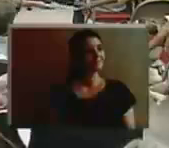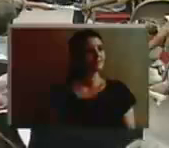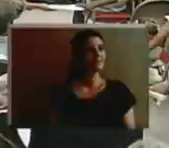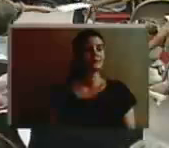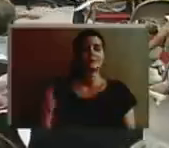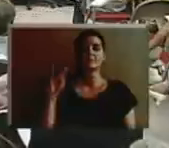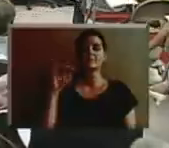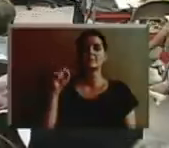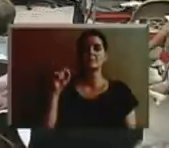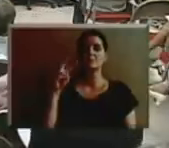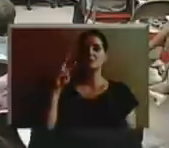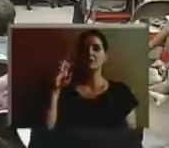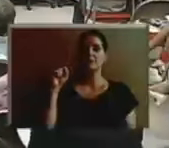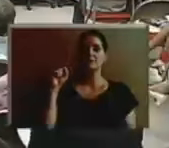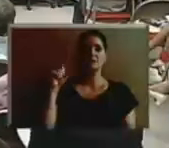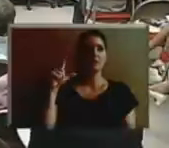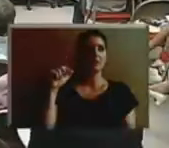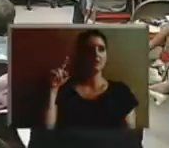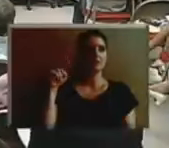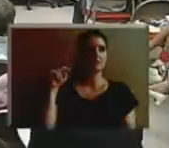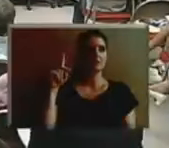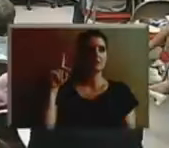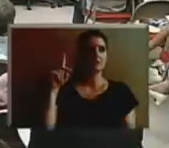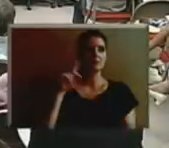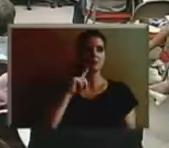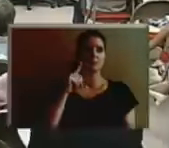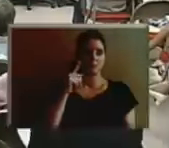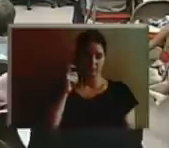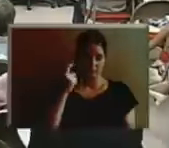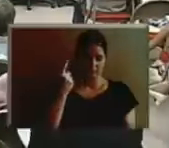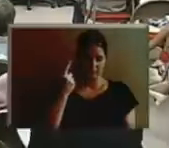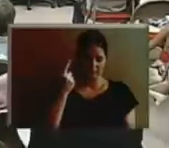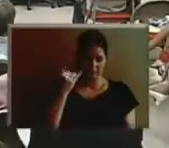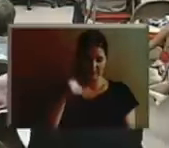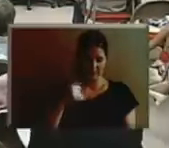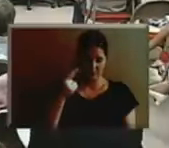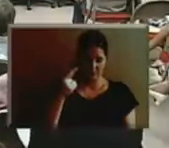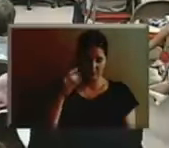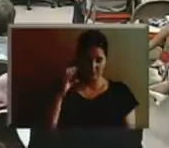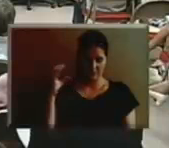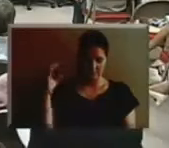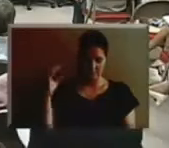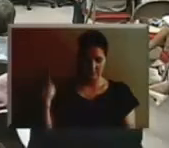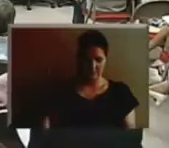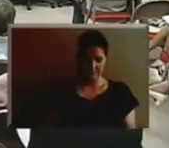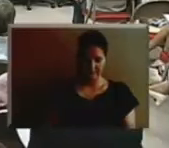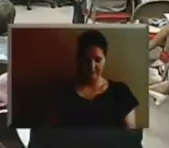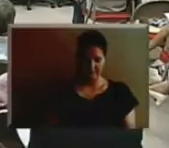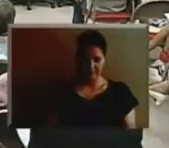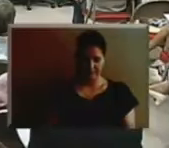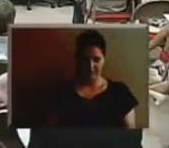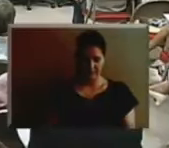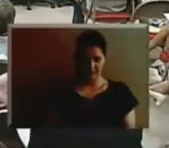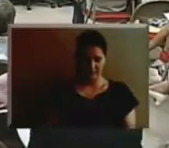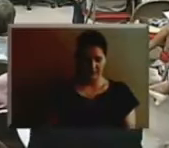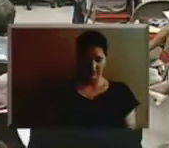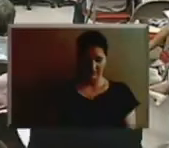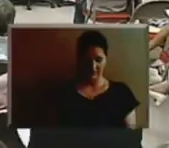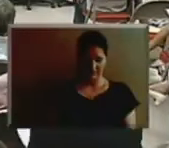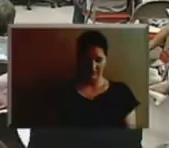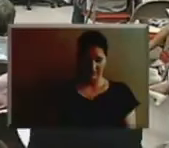Ms. Westland. Just a real quick one. It's the very last one. CC.